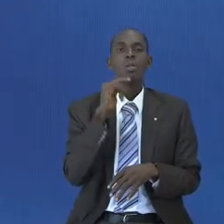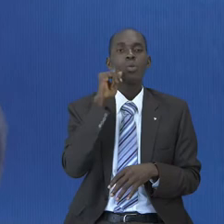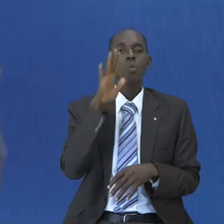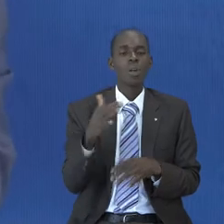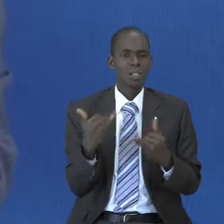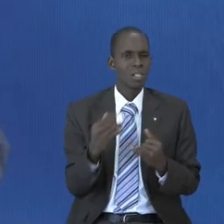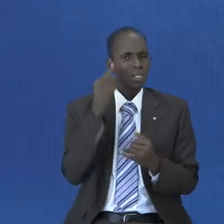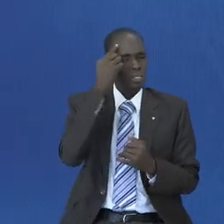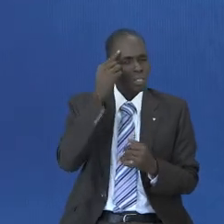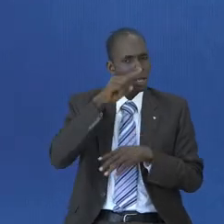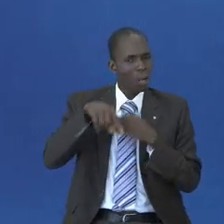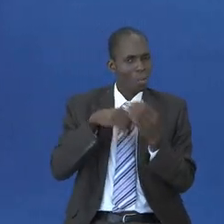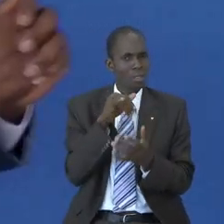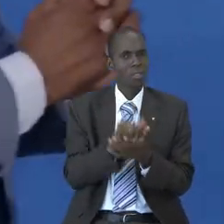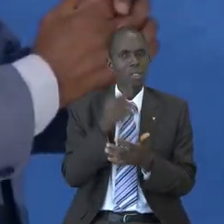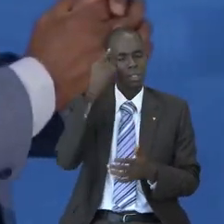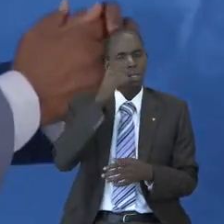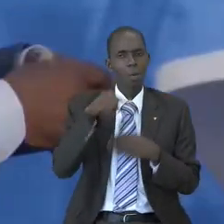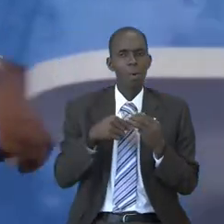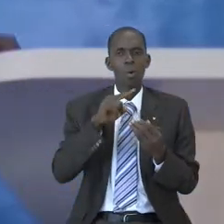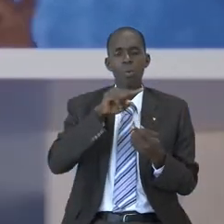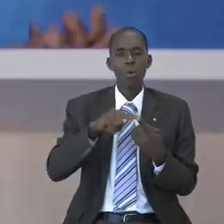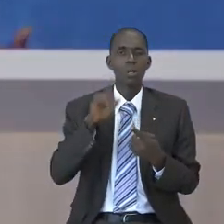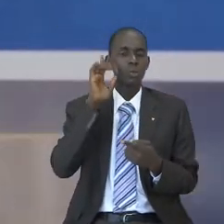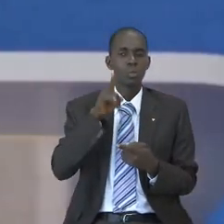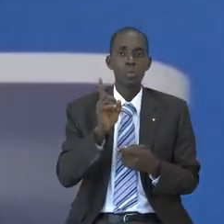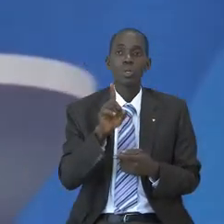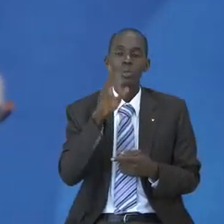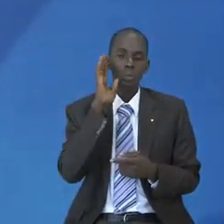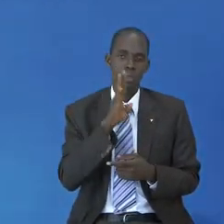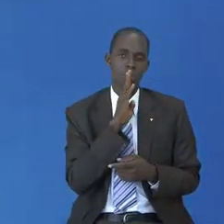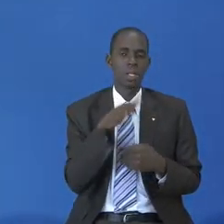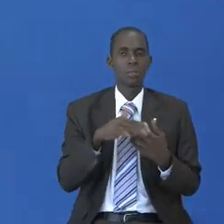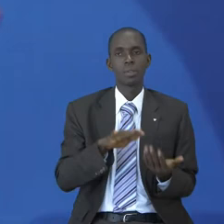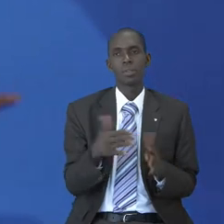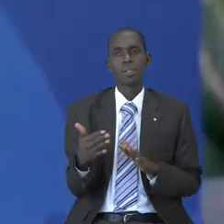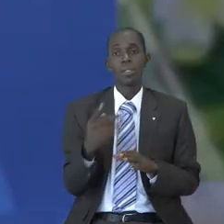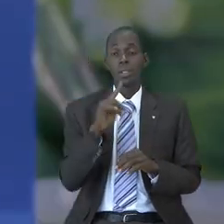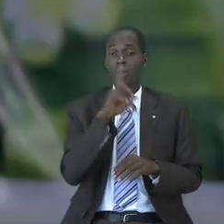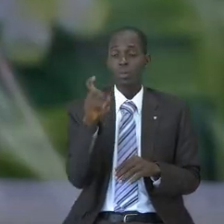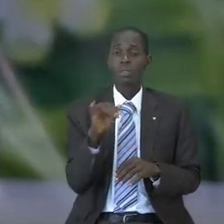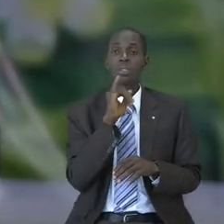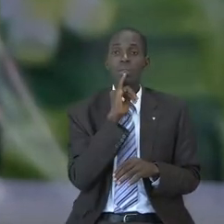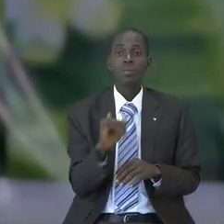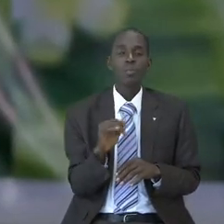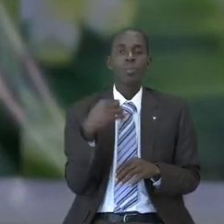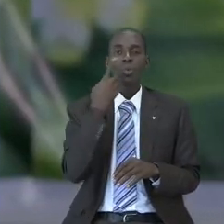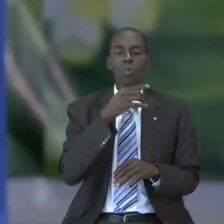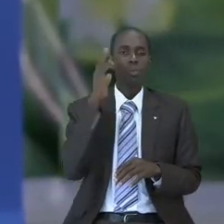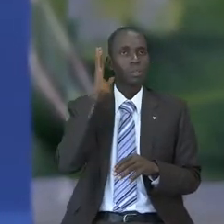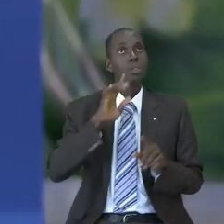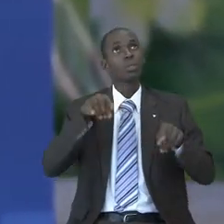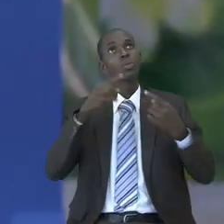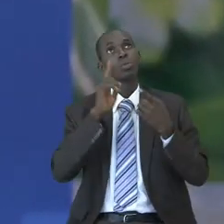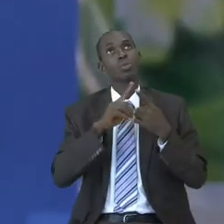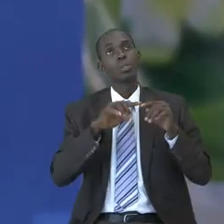Think about eternity. It says in answer to the question, who shall ascend to the hill of the